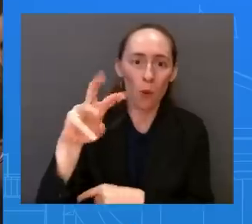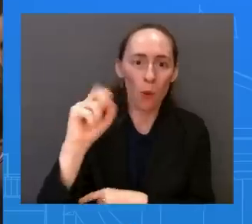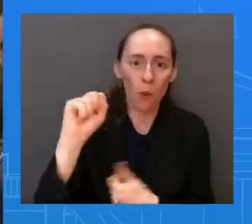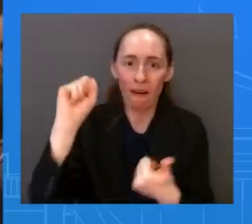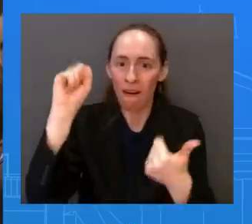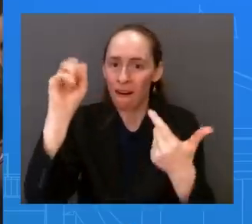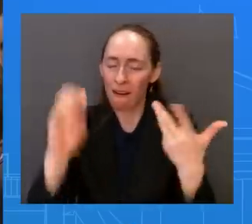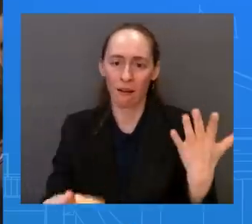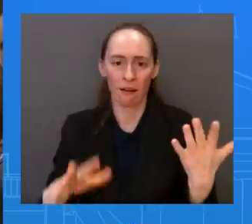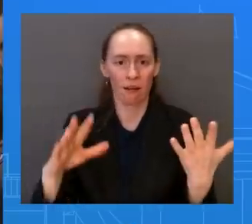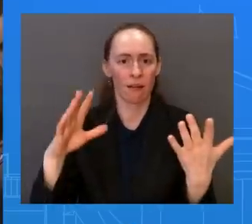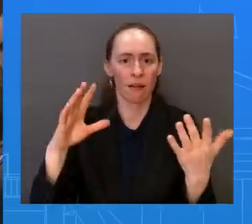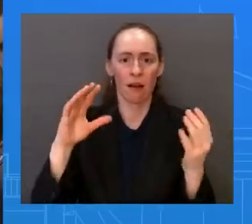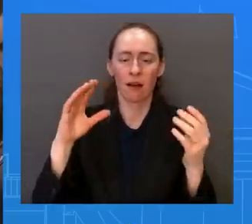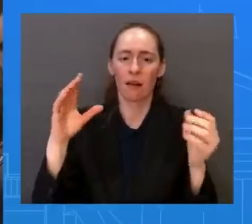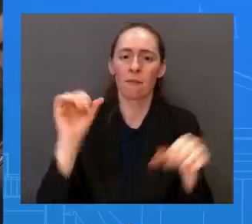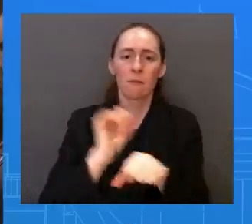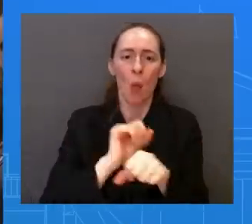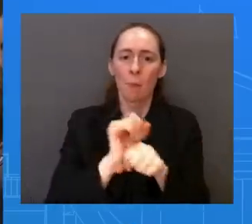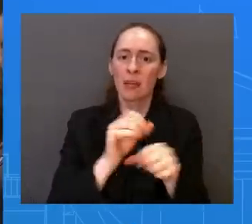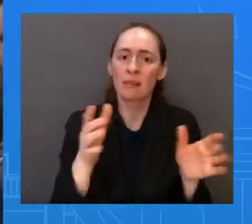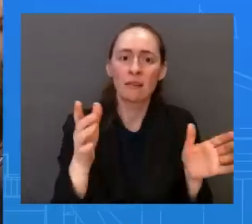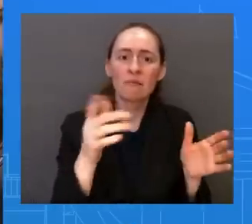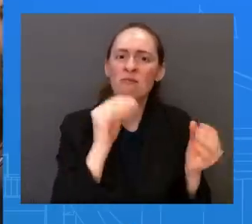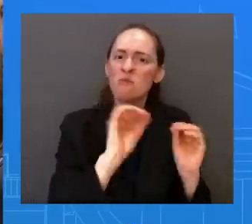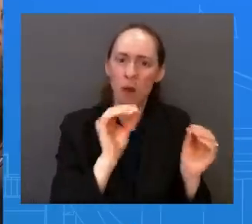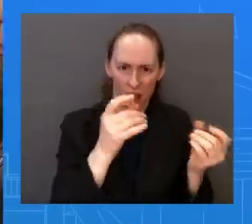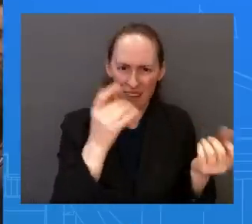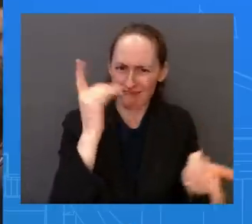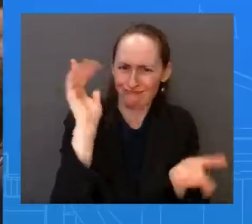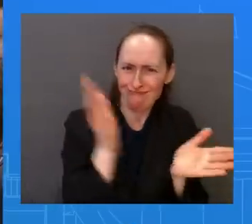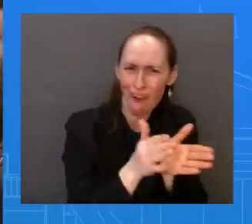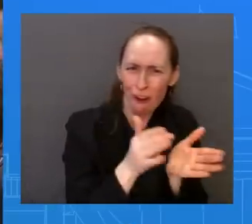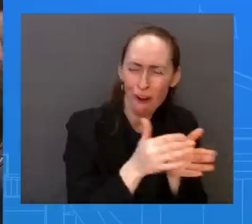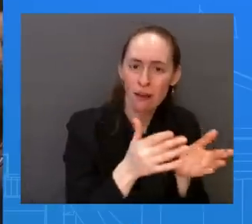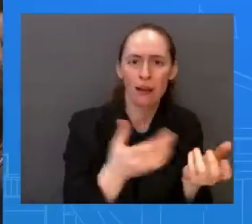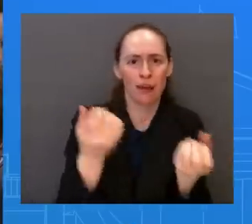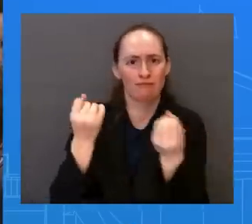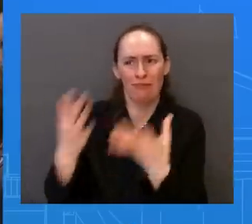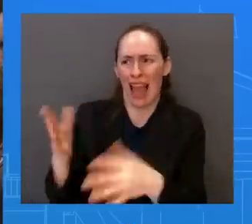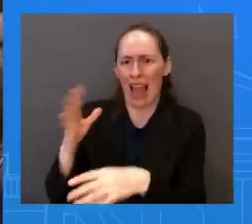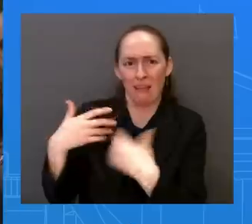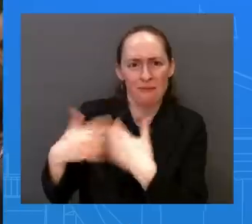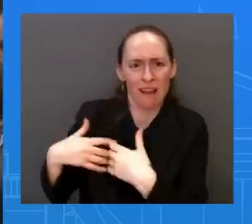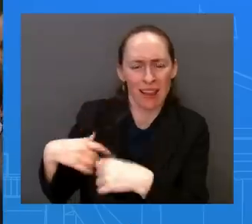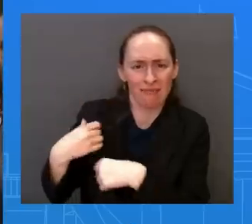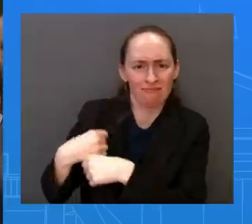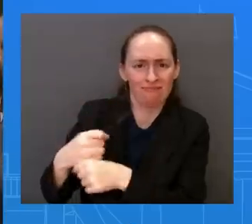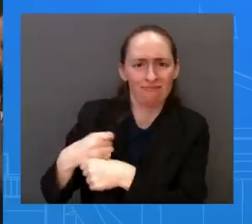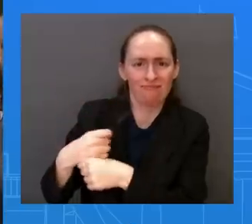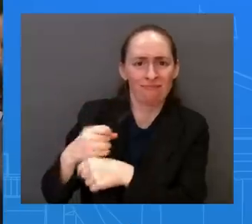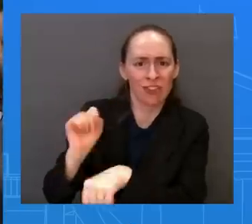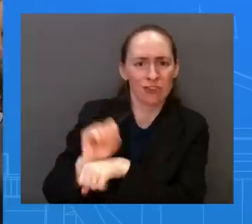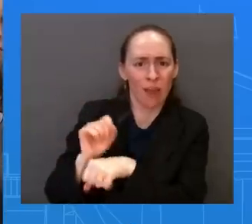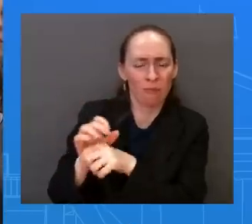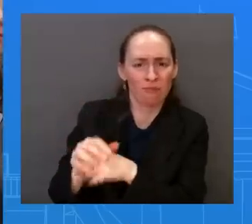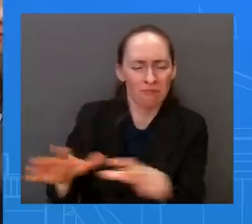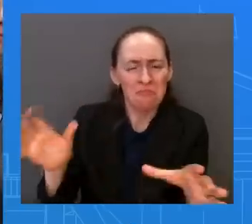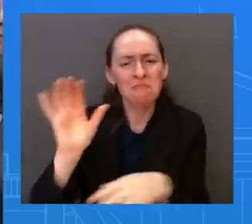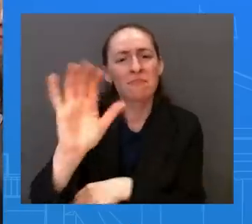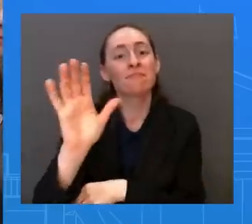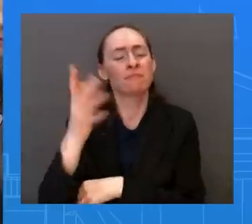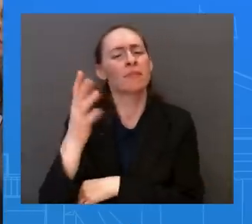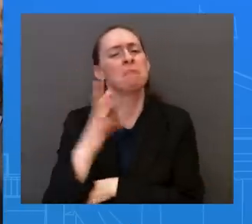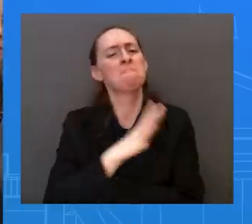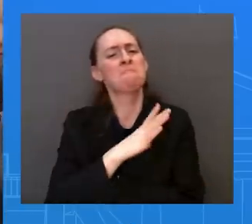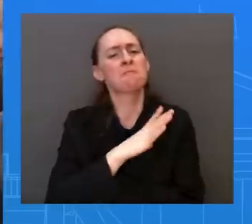help us get a better sense of his thinking on a lingering problem. The other day, when he was asked about inflation,